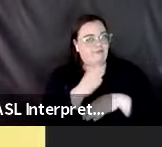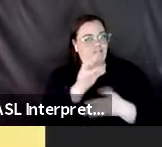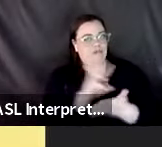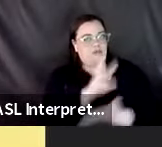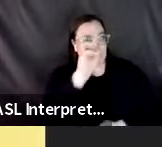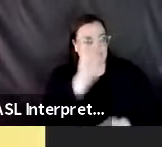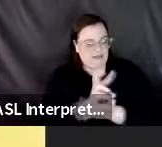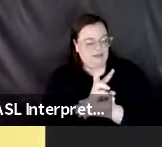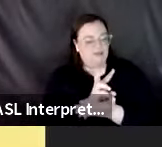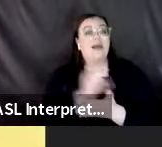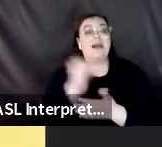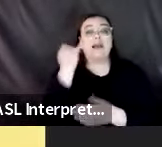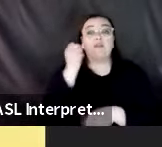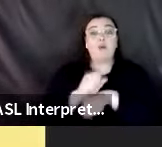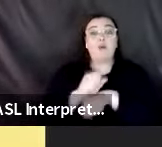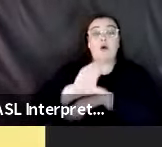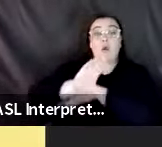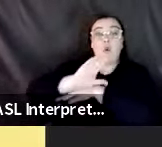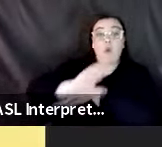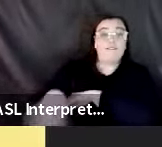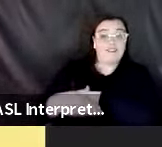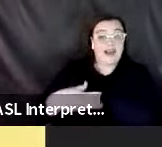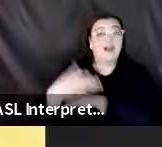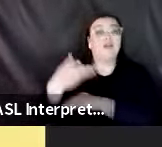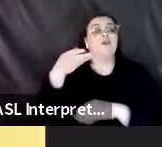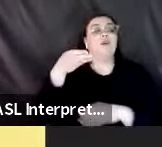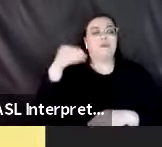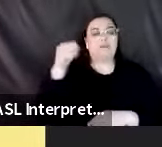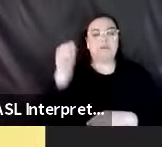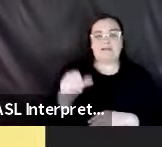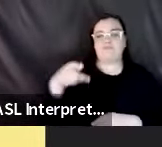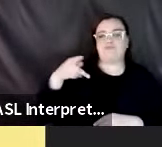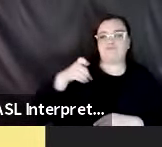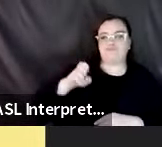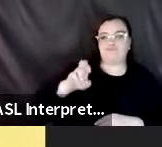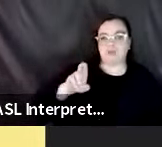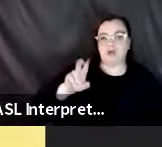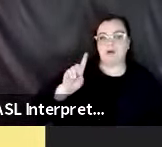you would be given per diem for any meal that the production does not supply you.